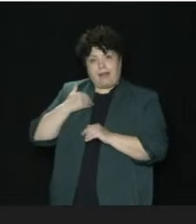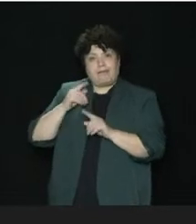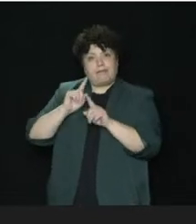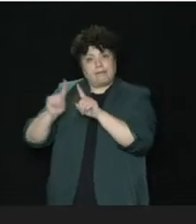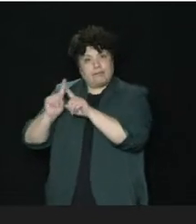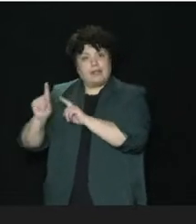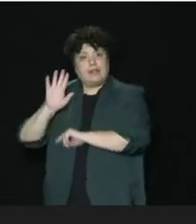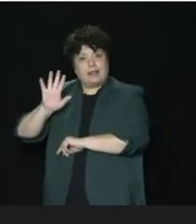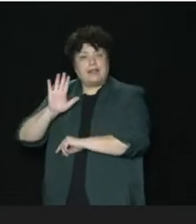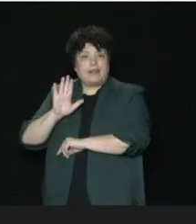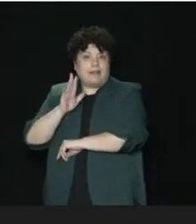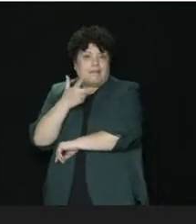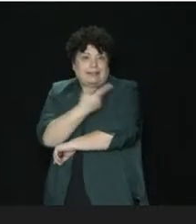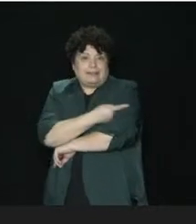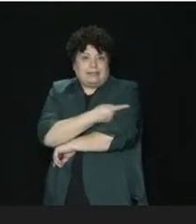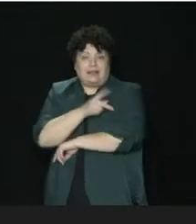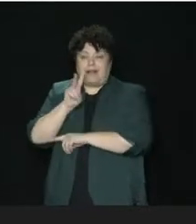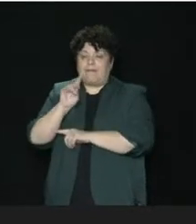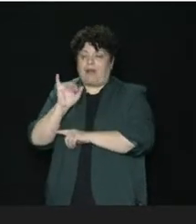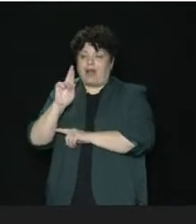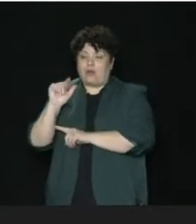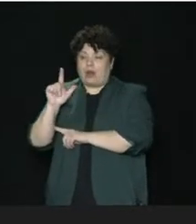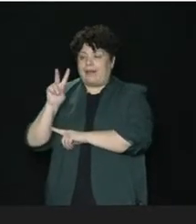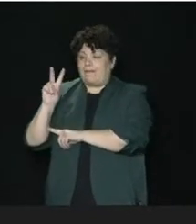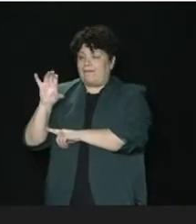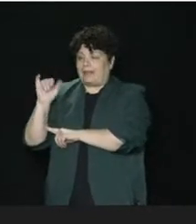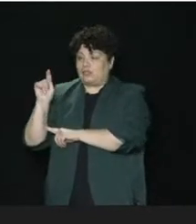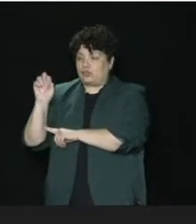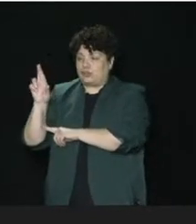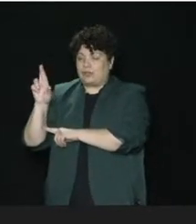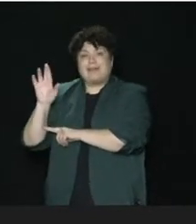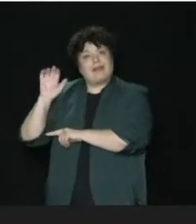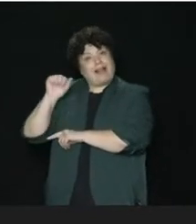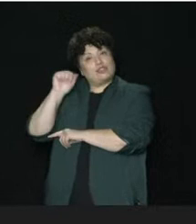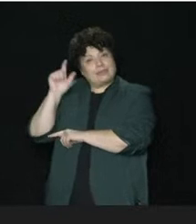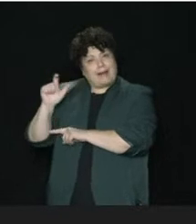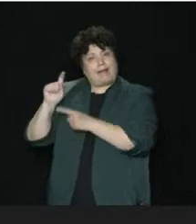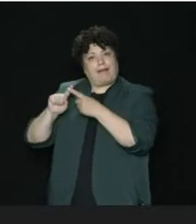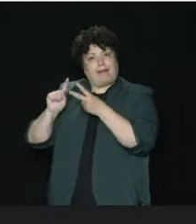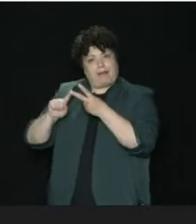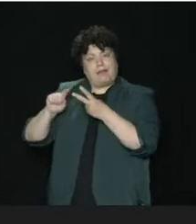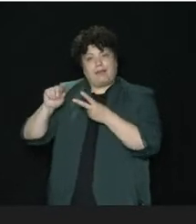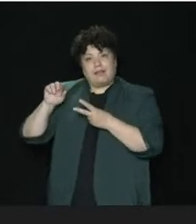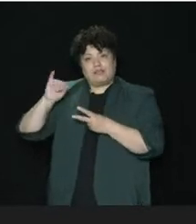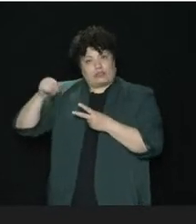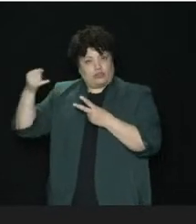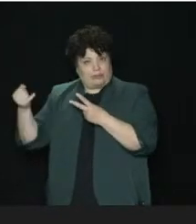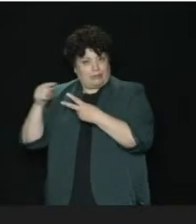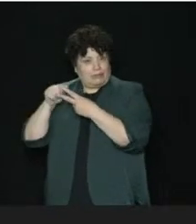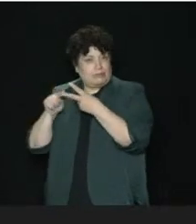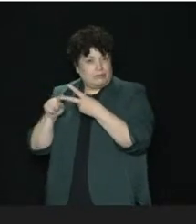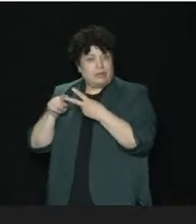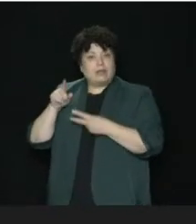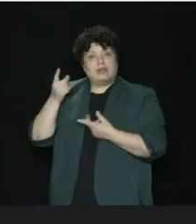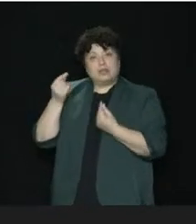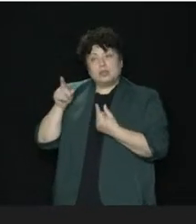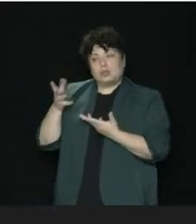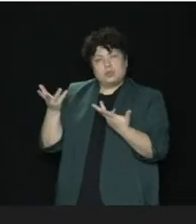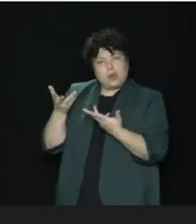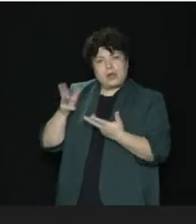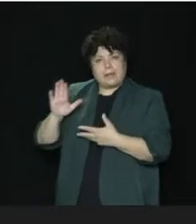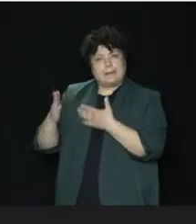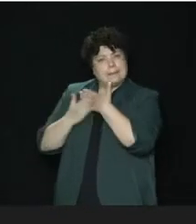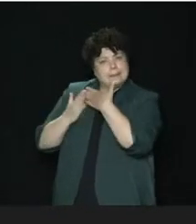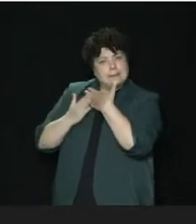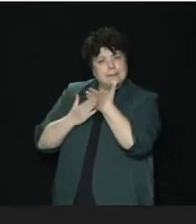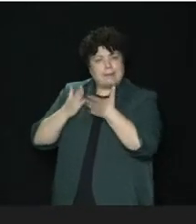as AstraZeneca and Janssen. And they will serve their population with the best advice as they're rolling out their